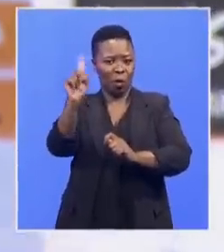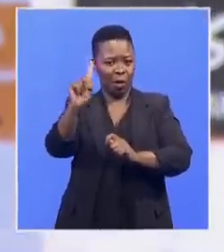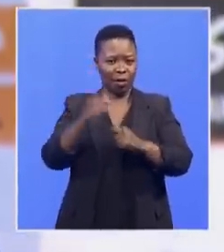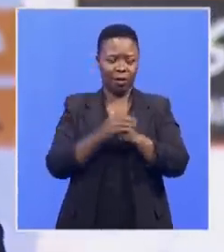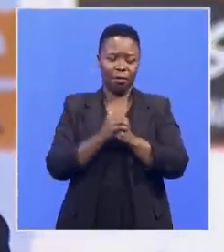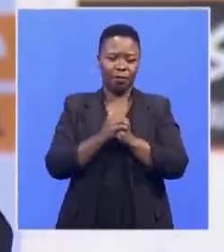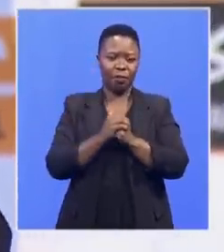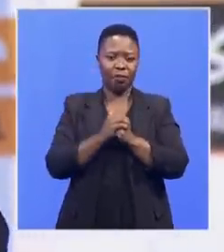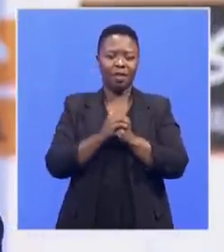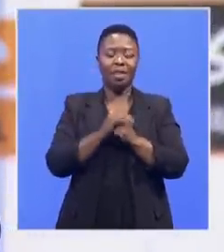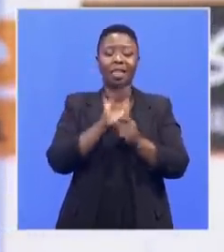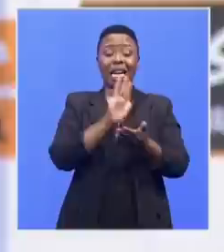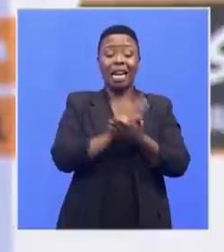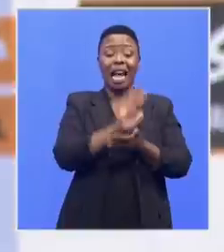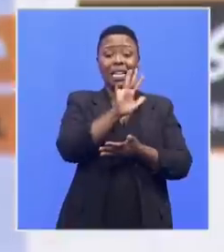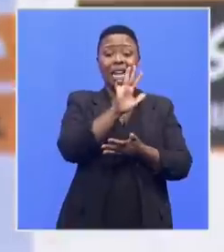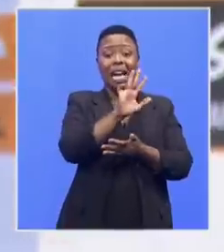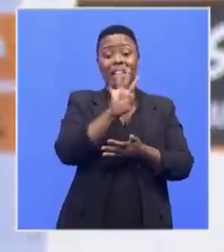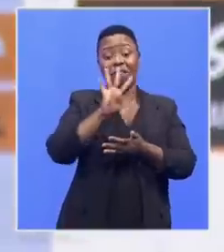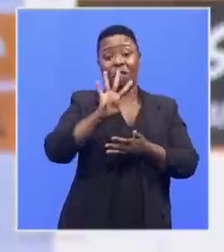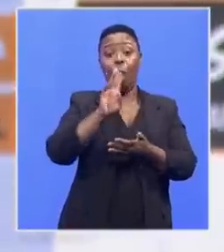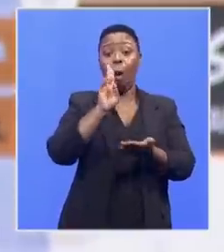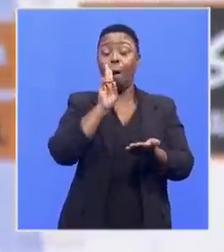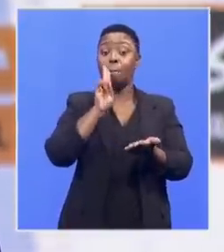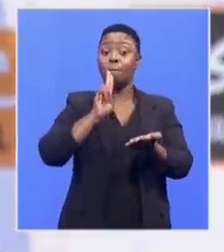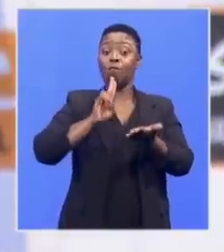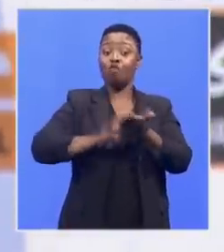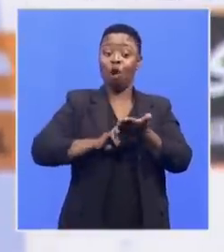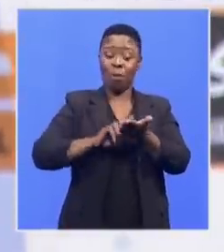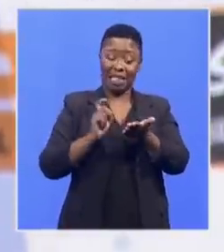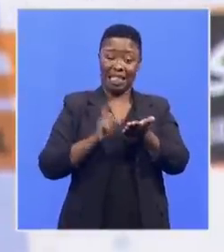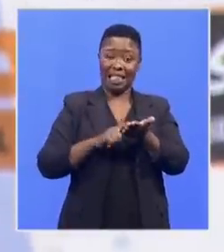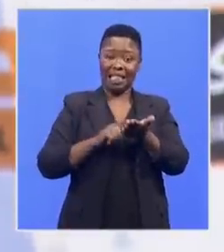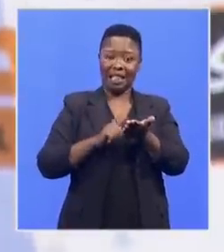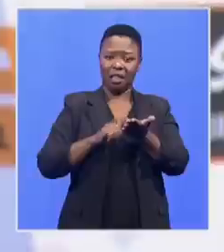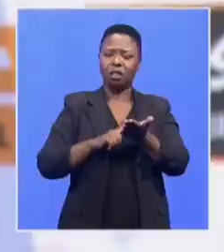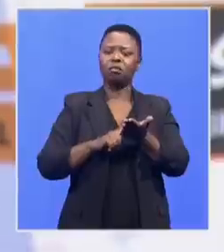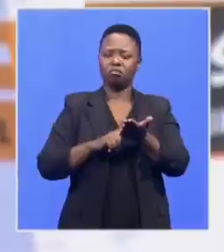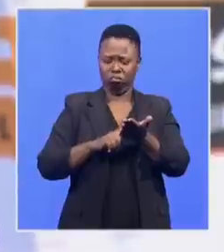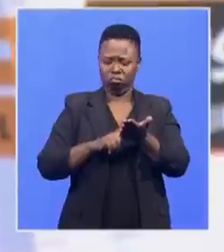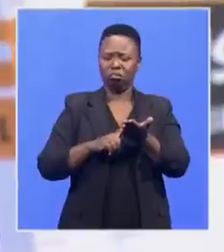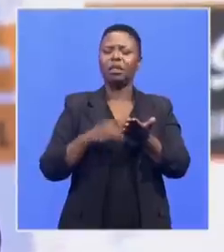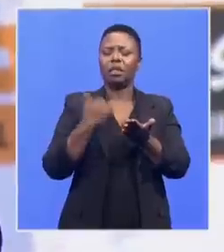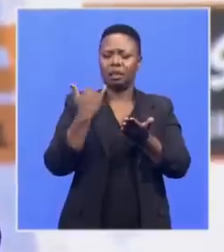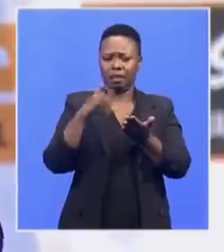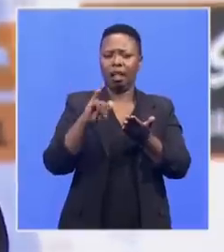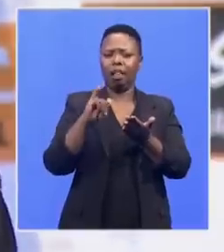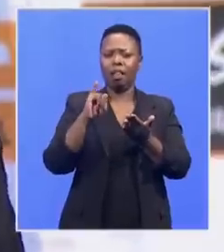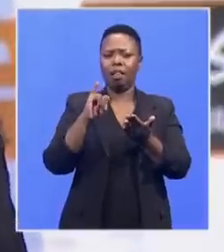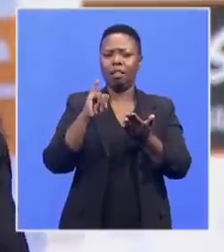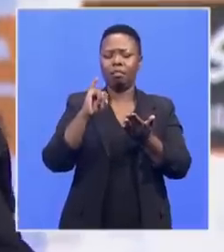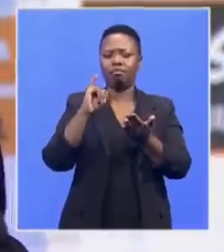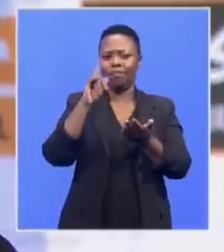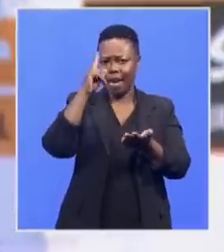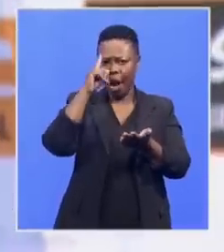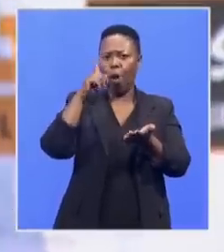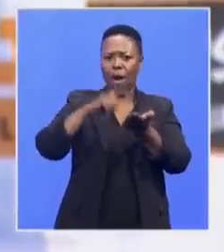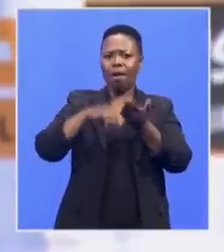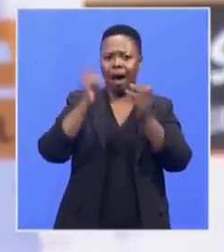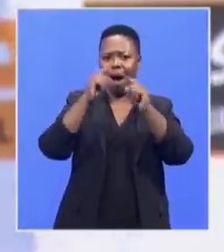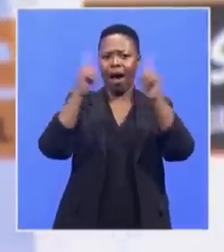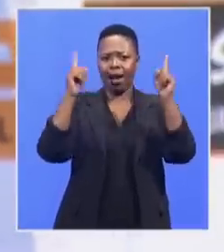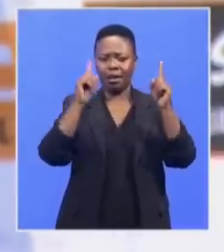of 1994 still needs to be realized. It is on this